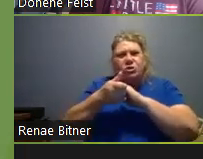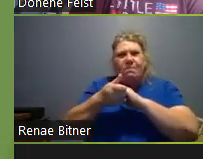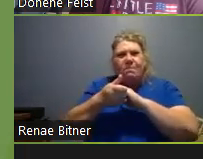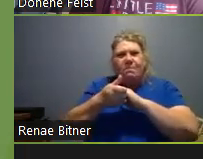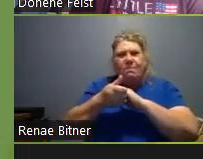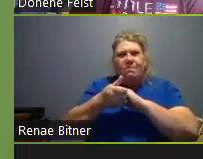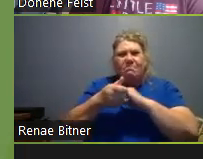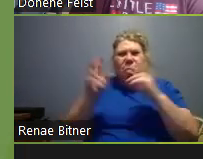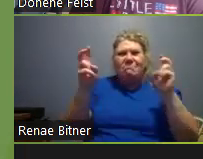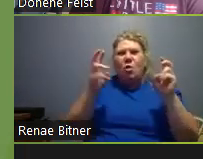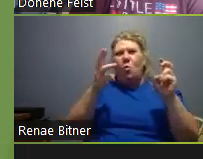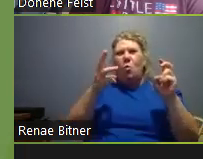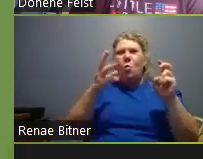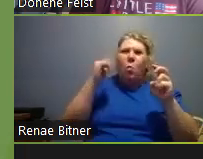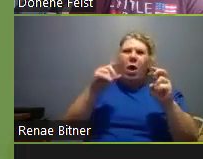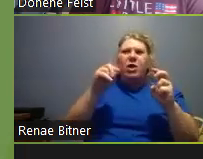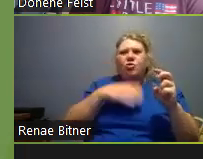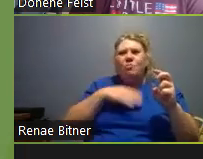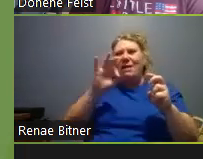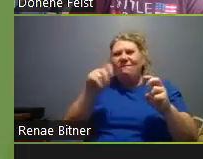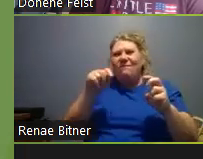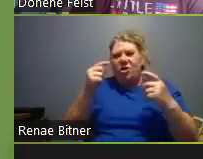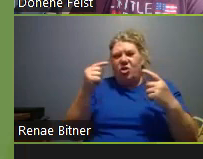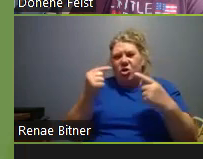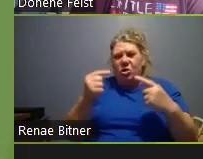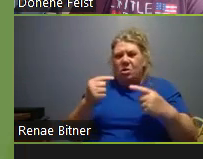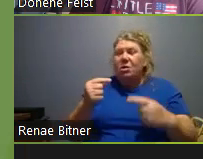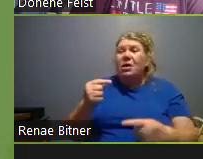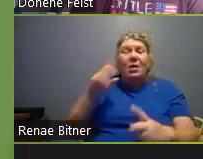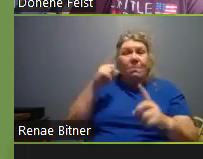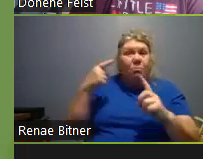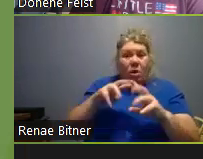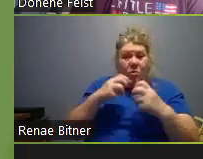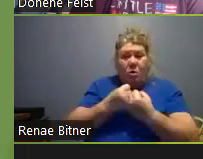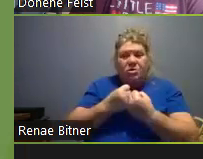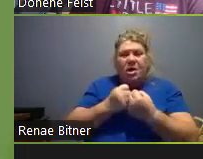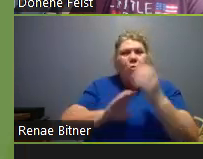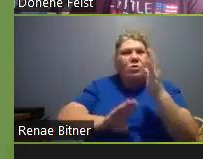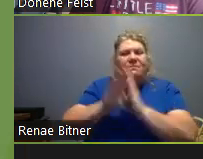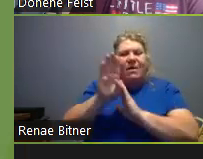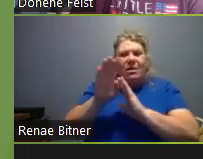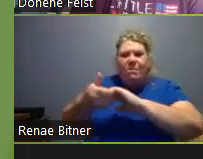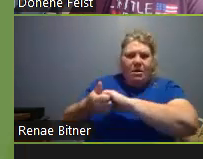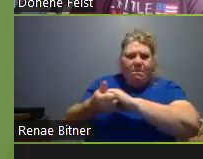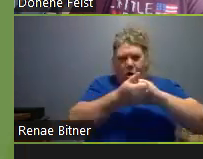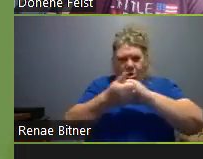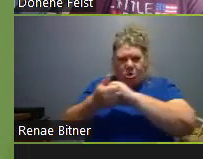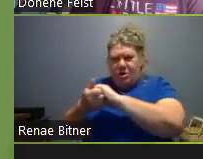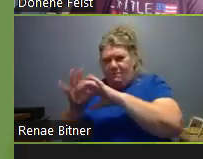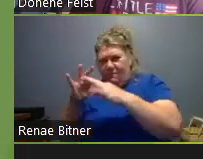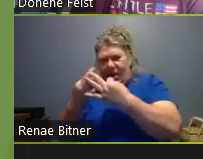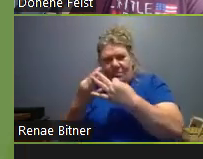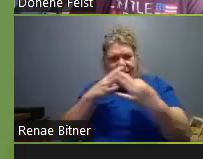And it is all about family professional partnership. And there is no way that Zach would have